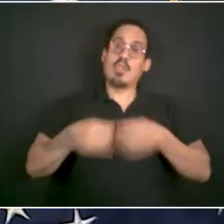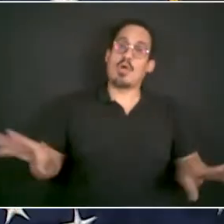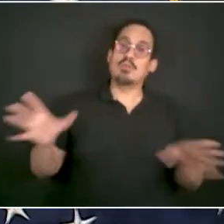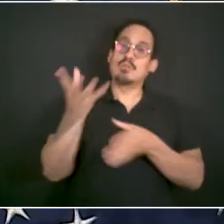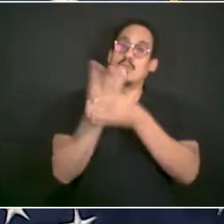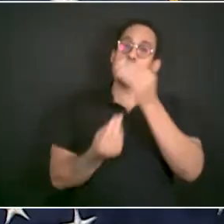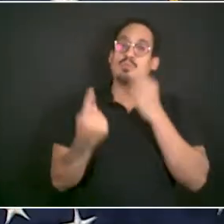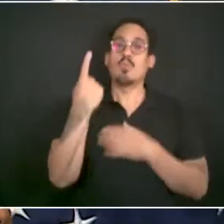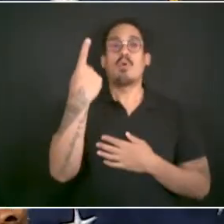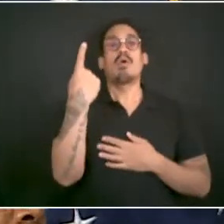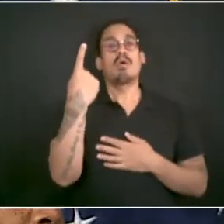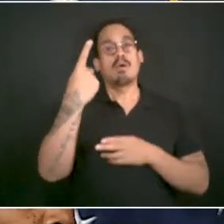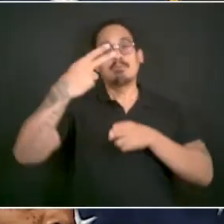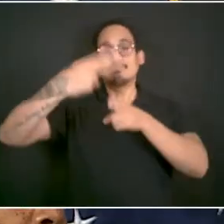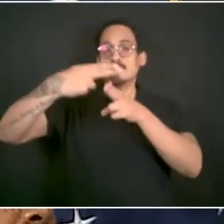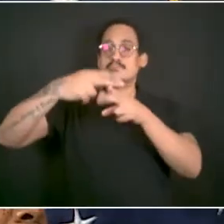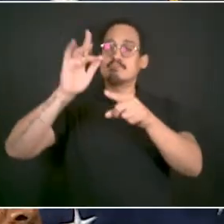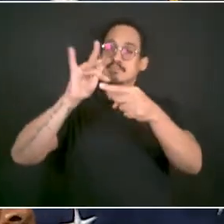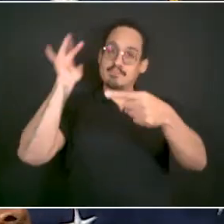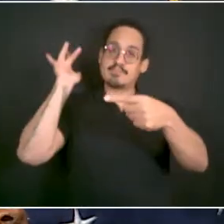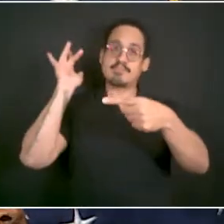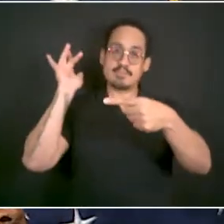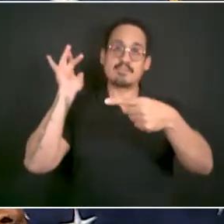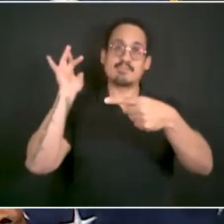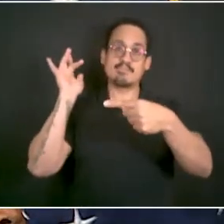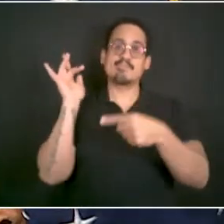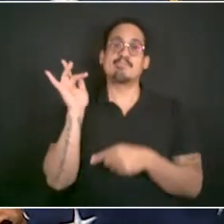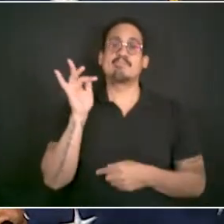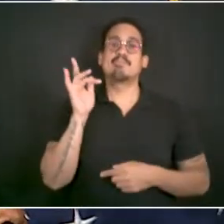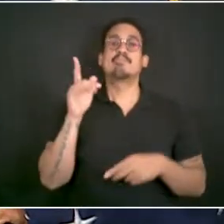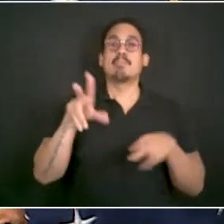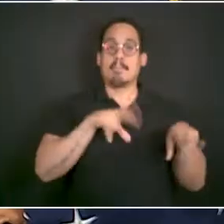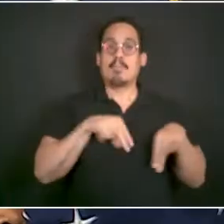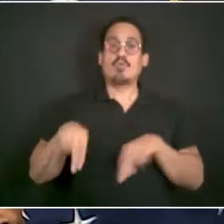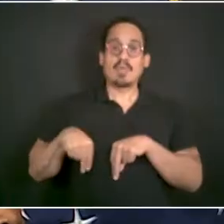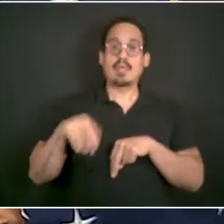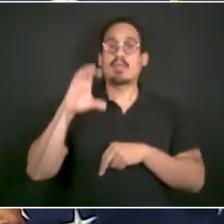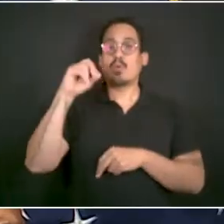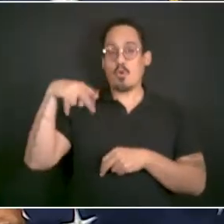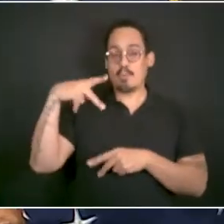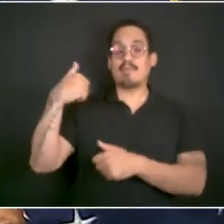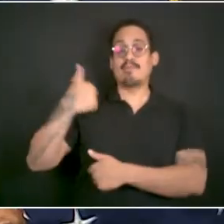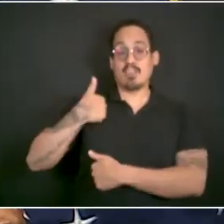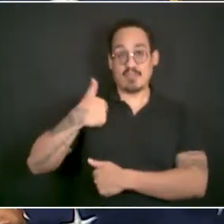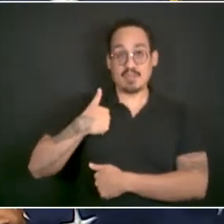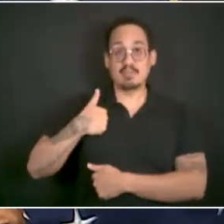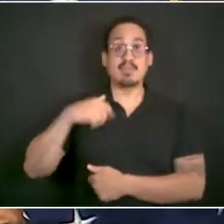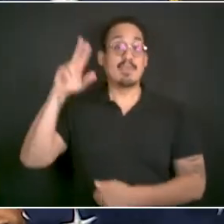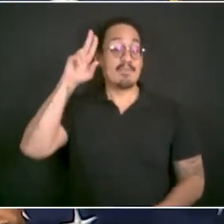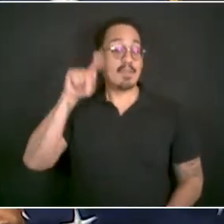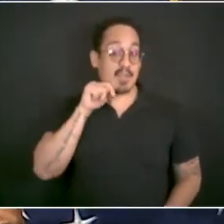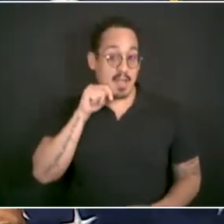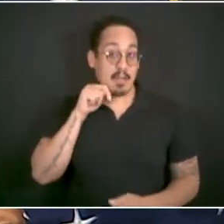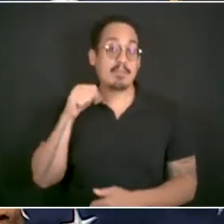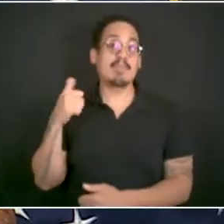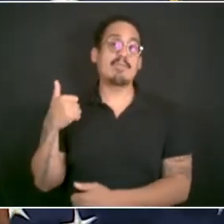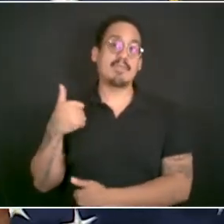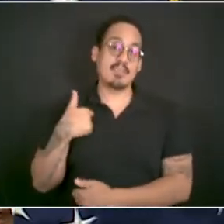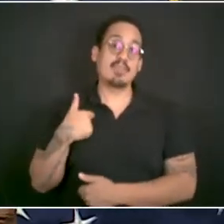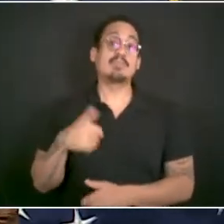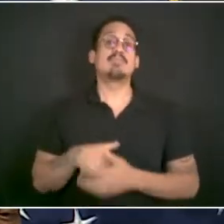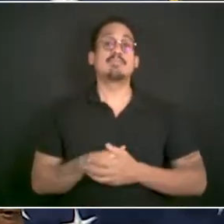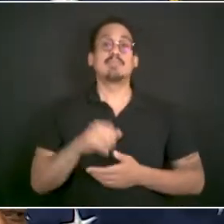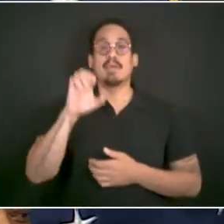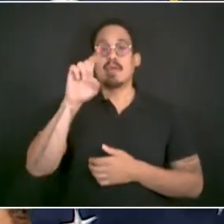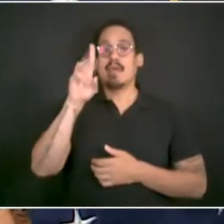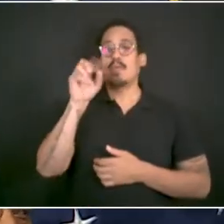Friday. Marine Corps veteran, Army National Guard veteran, Vietnam veteran, Edward Schloman. And I just want to take a moment just to read a